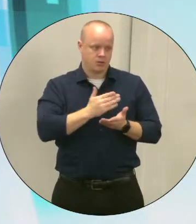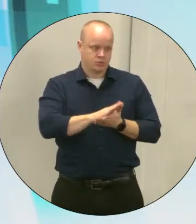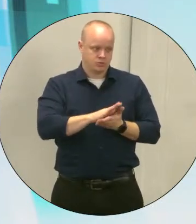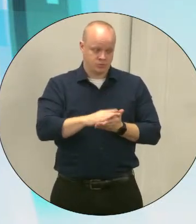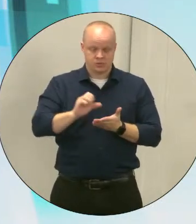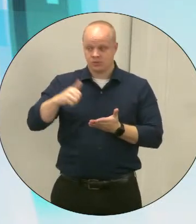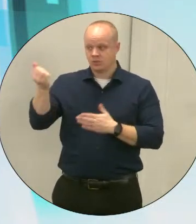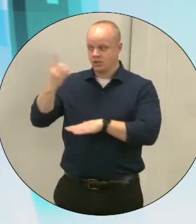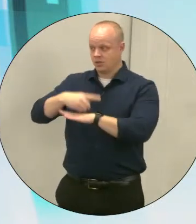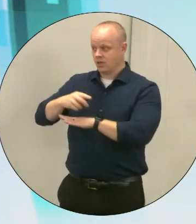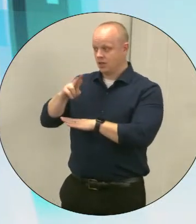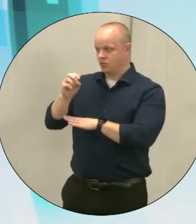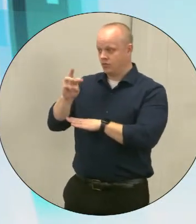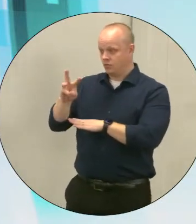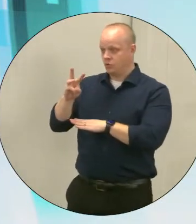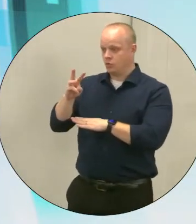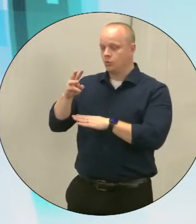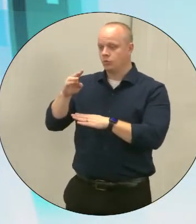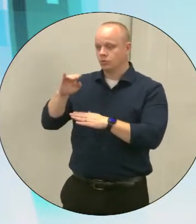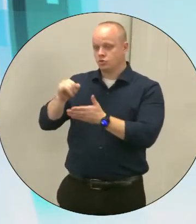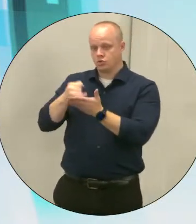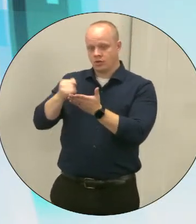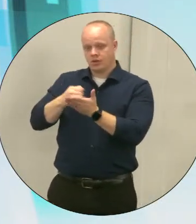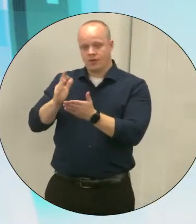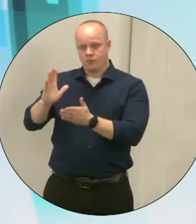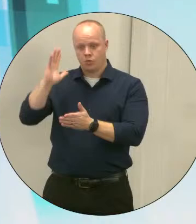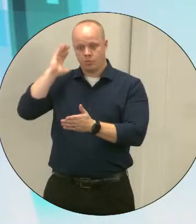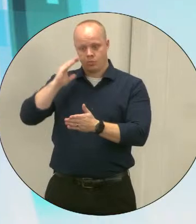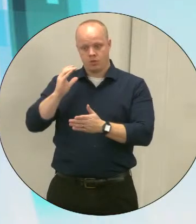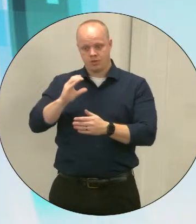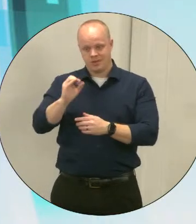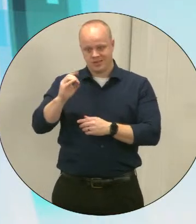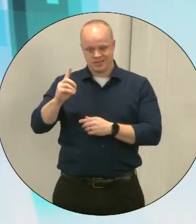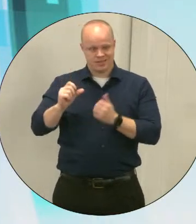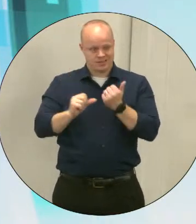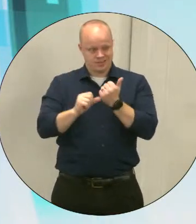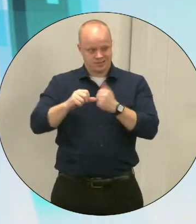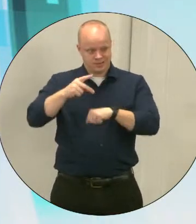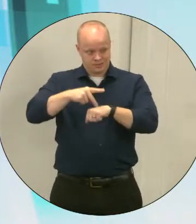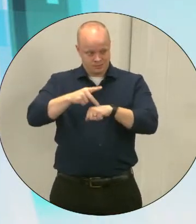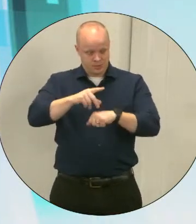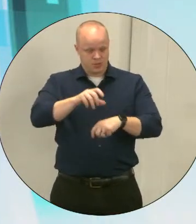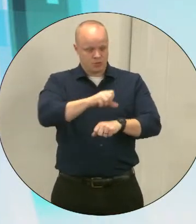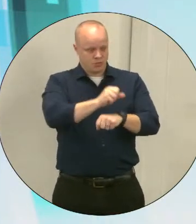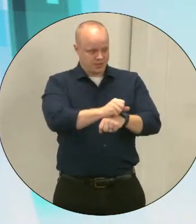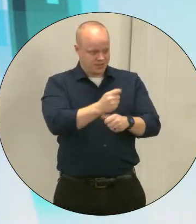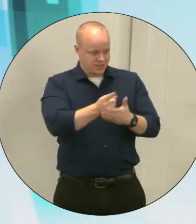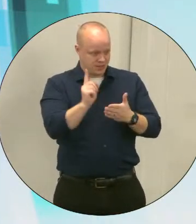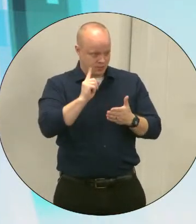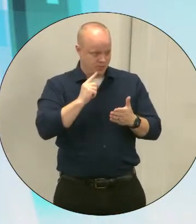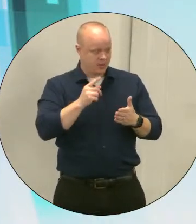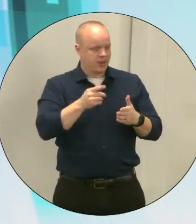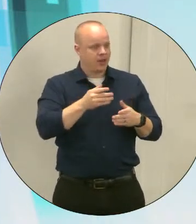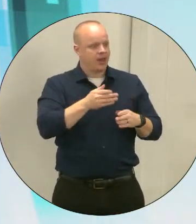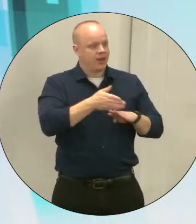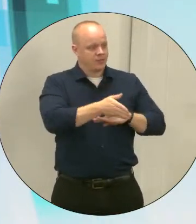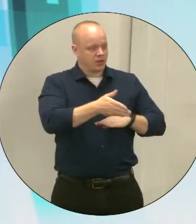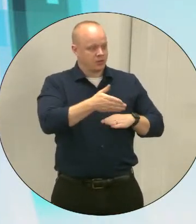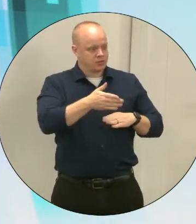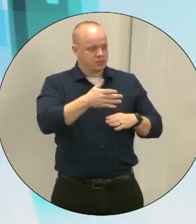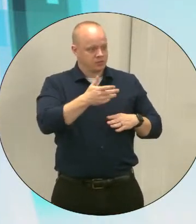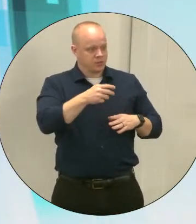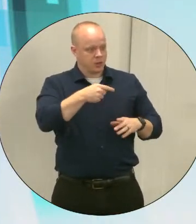Review Journal reported a former Clark County School District assistant principal was arrested last week after he was accused of paying to